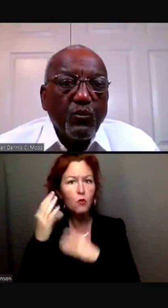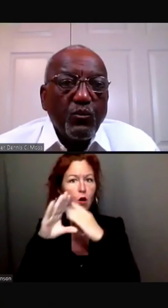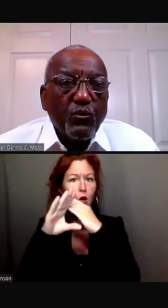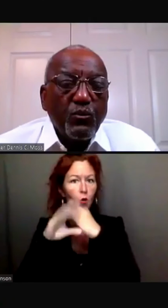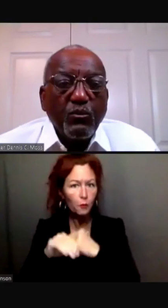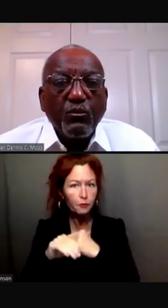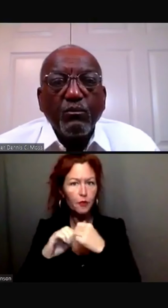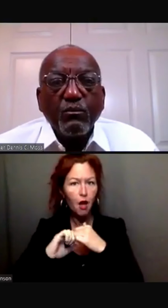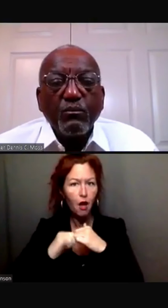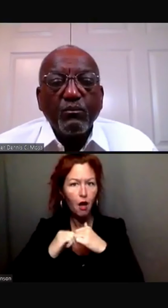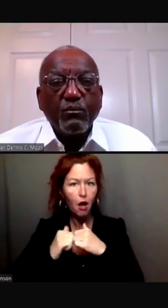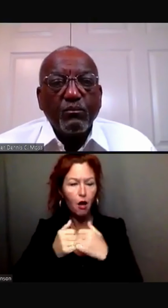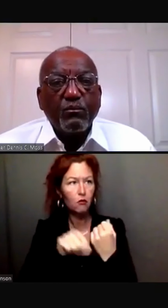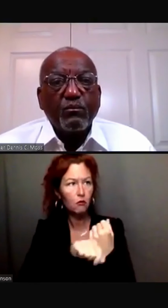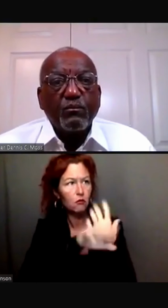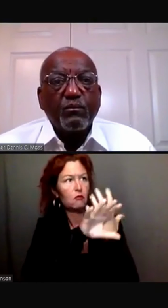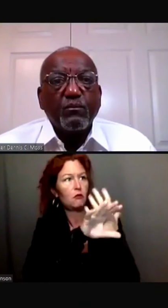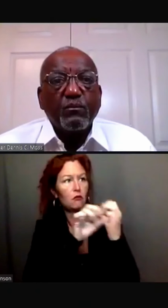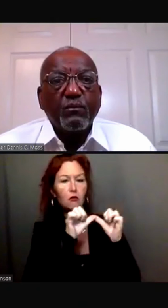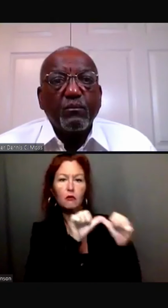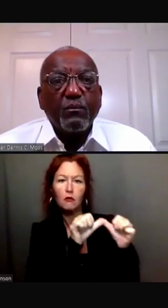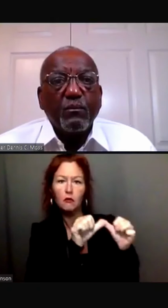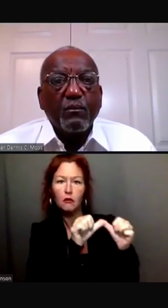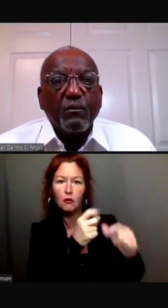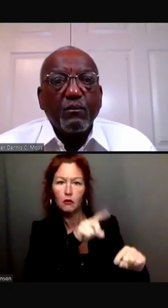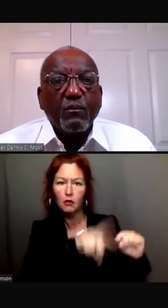Frank Rollison, answer the questions of how this was all set up